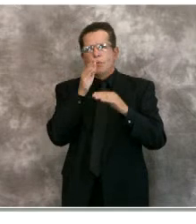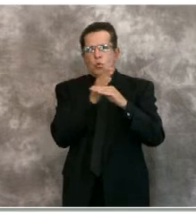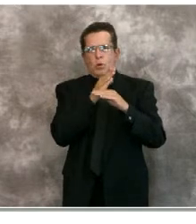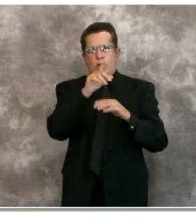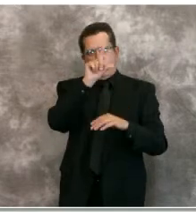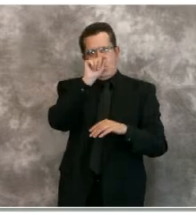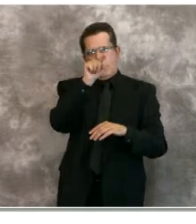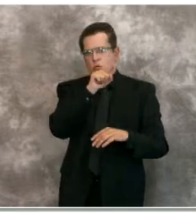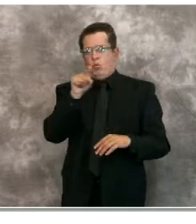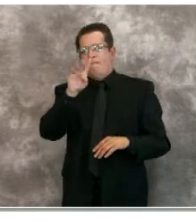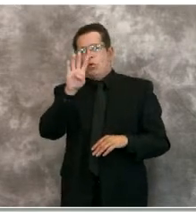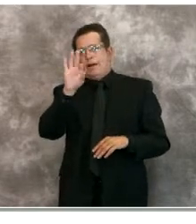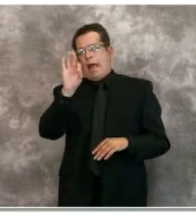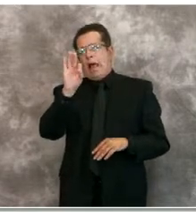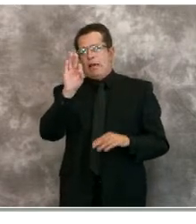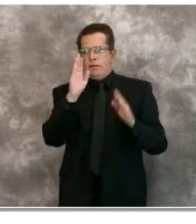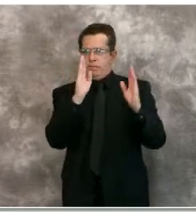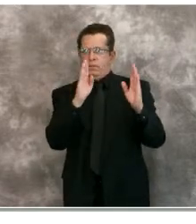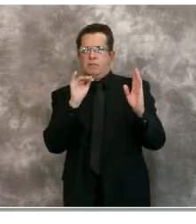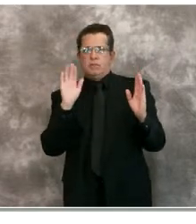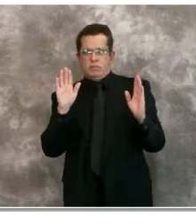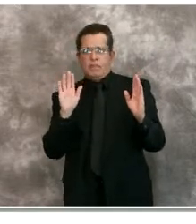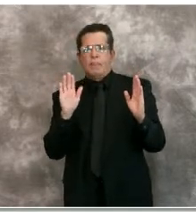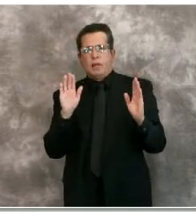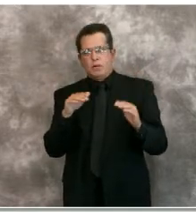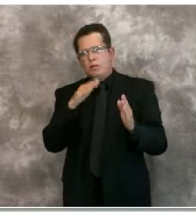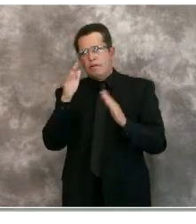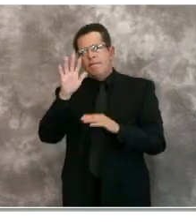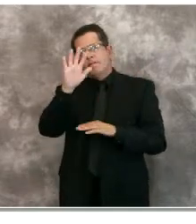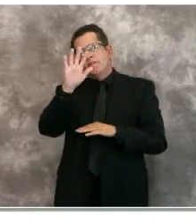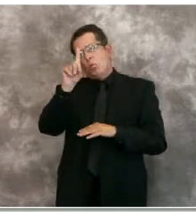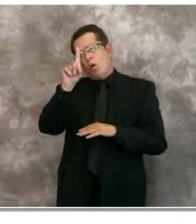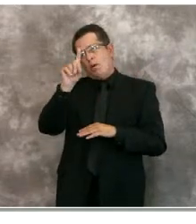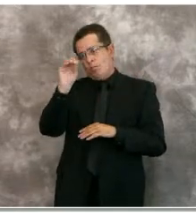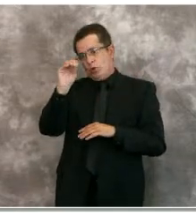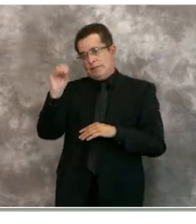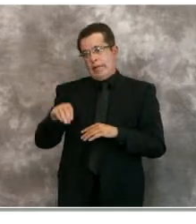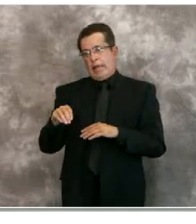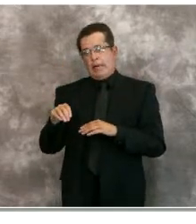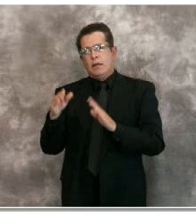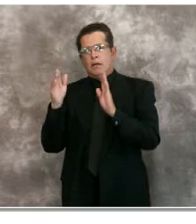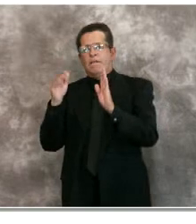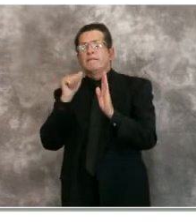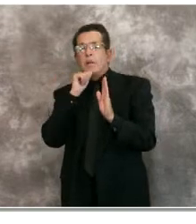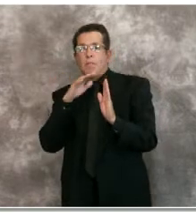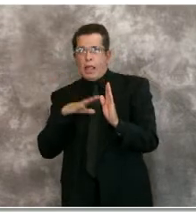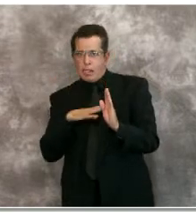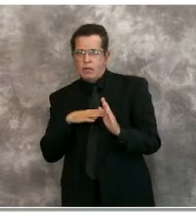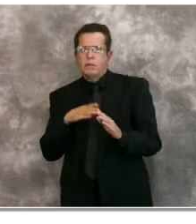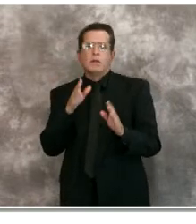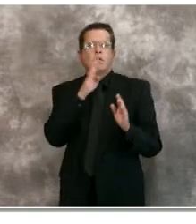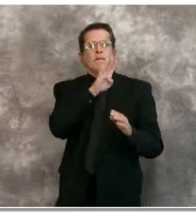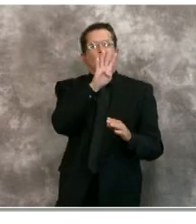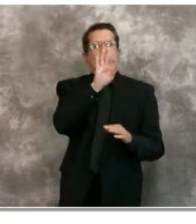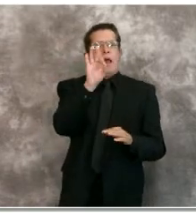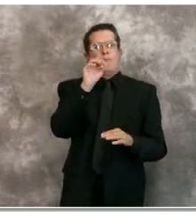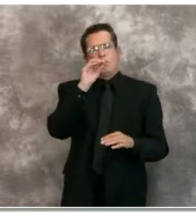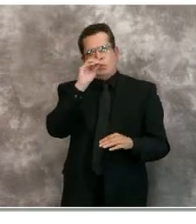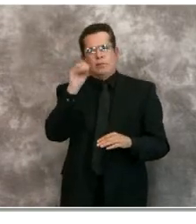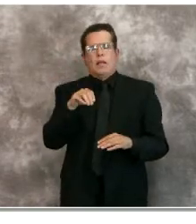20 and 49 years of age. 51% of the total number of cases are female, 49% are